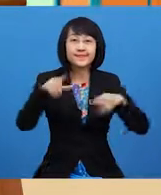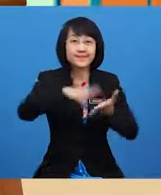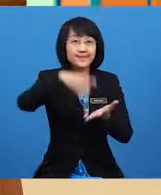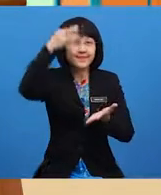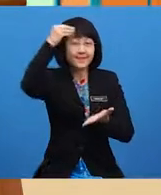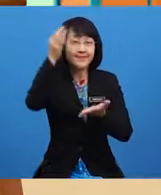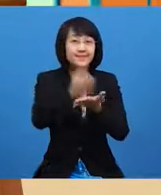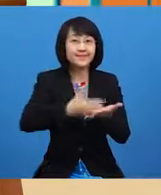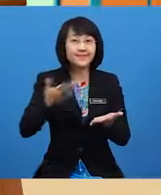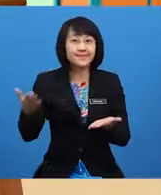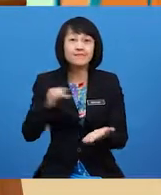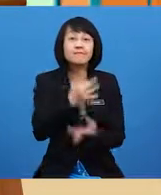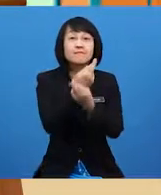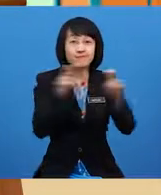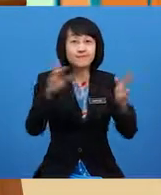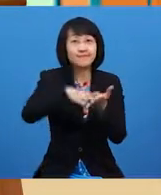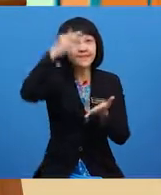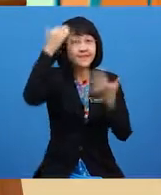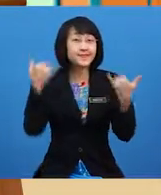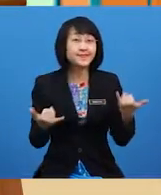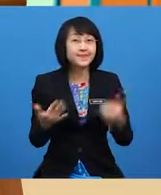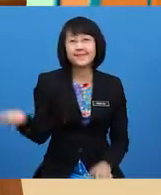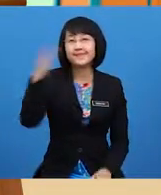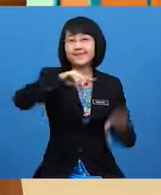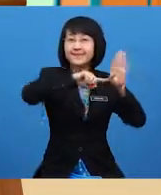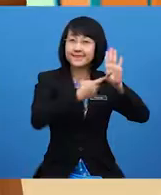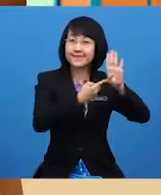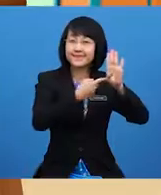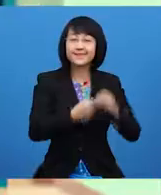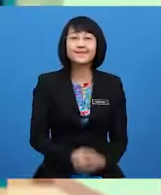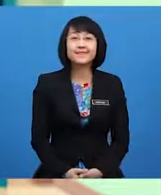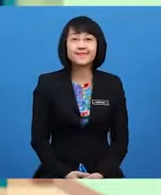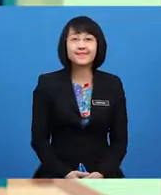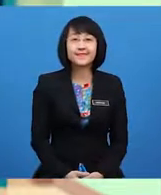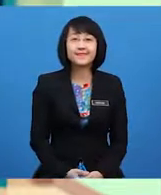learn something first. I'm ready to learn now. So, let's begin.